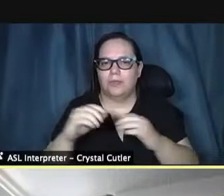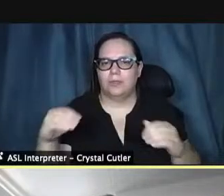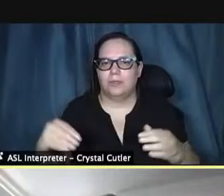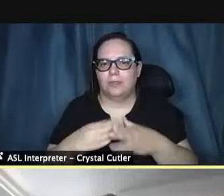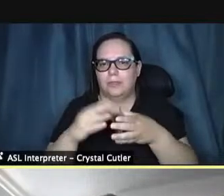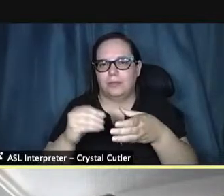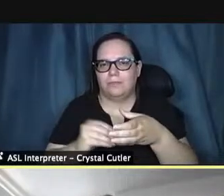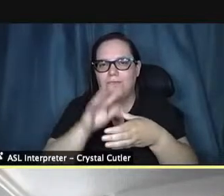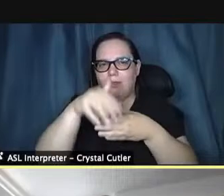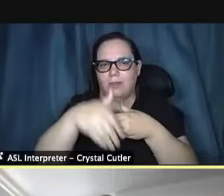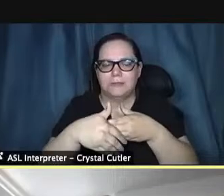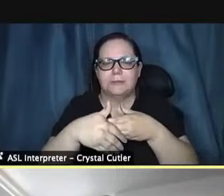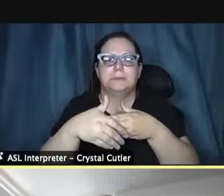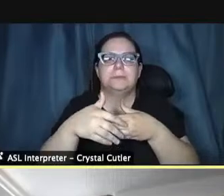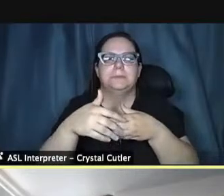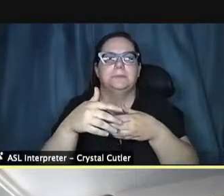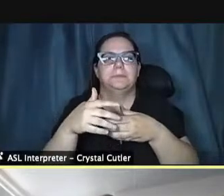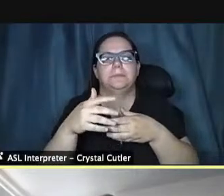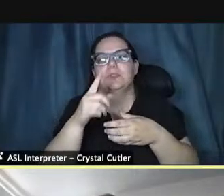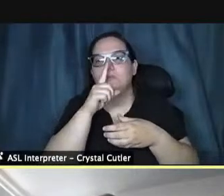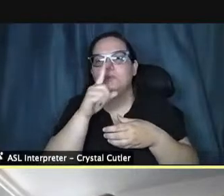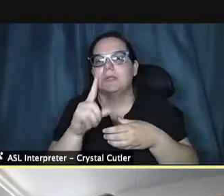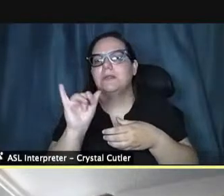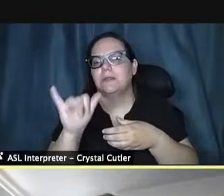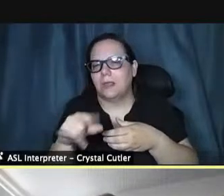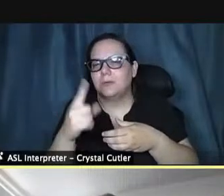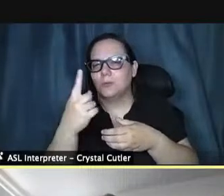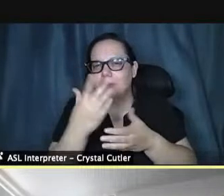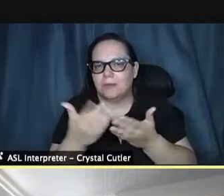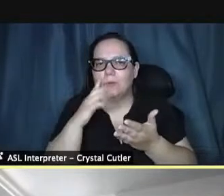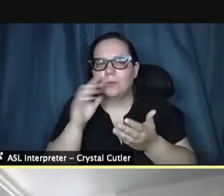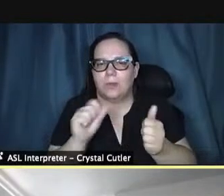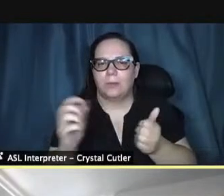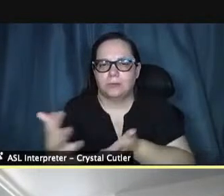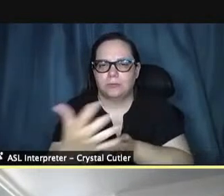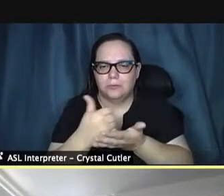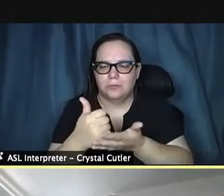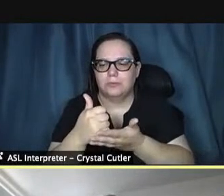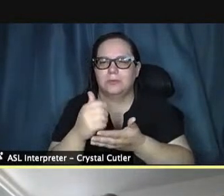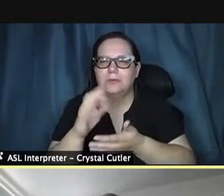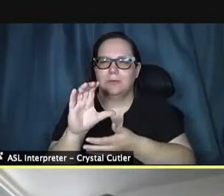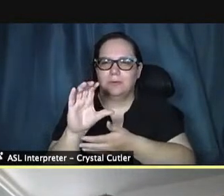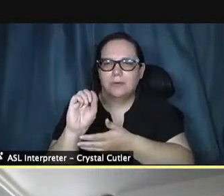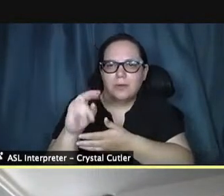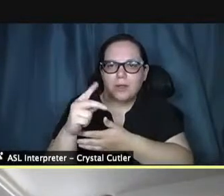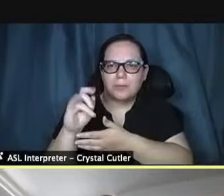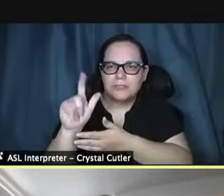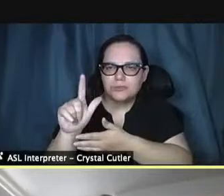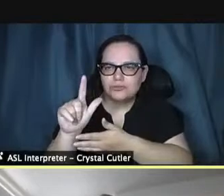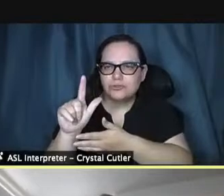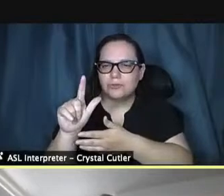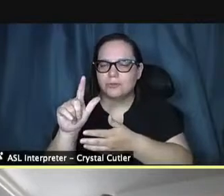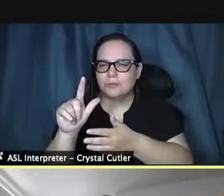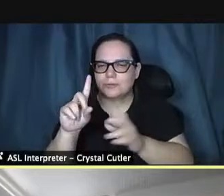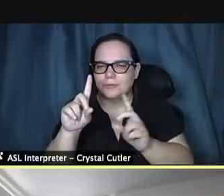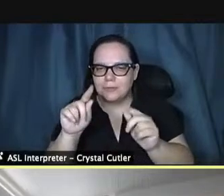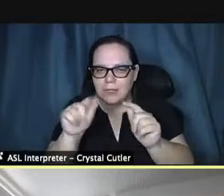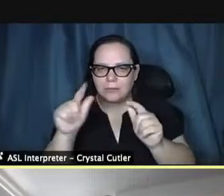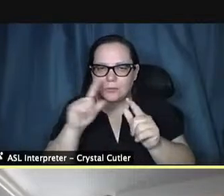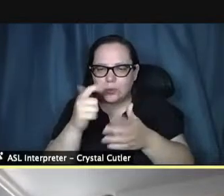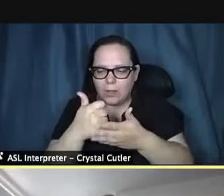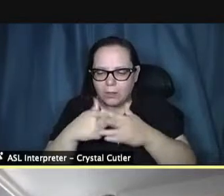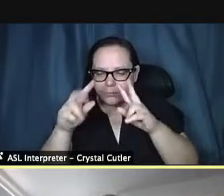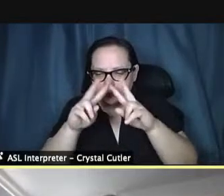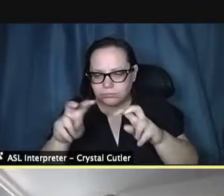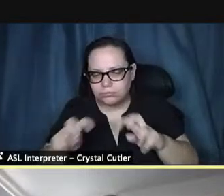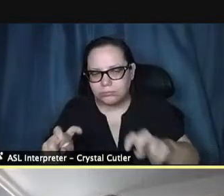is we'll get compositional data that allow us to distinguish some of these more extreme lithologies that the diviner discovered on the